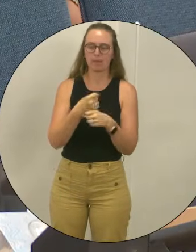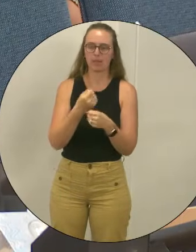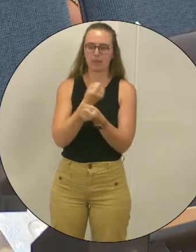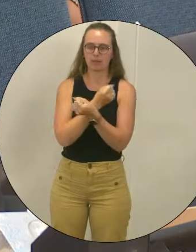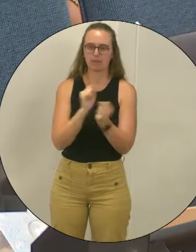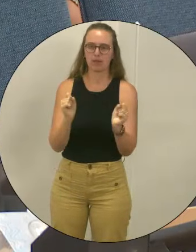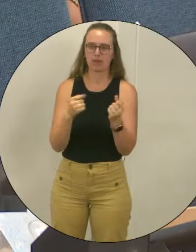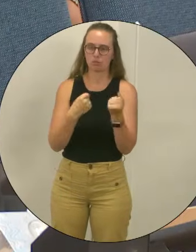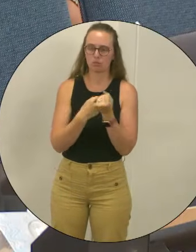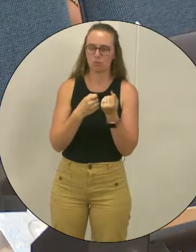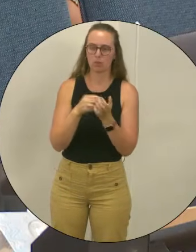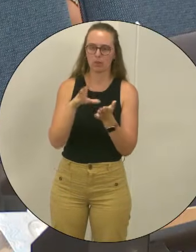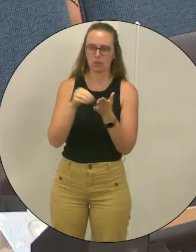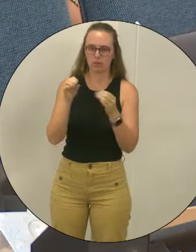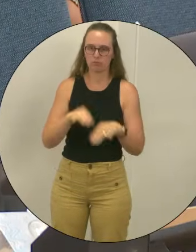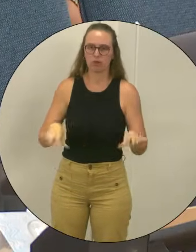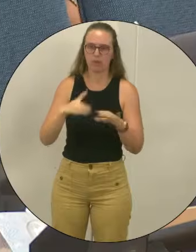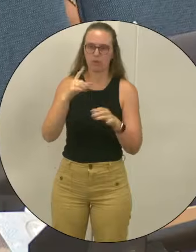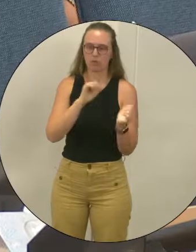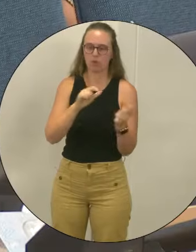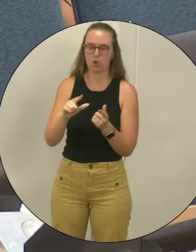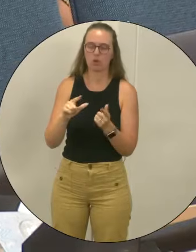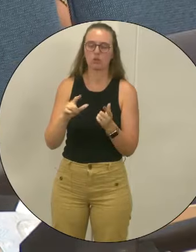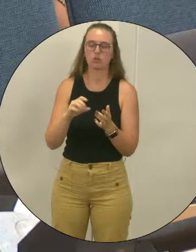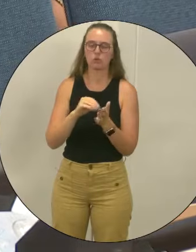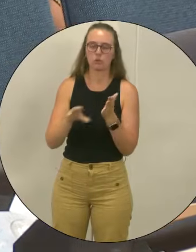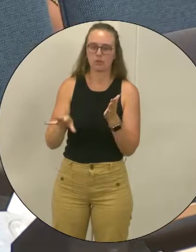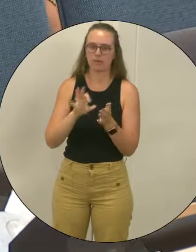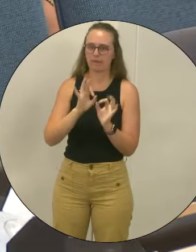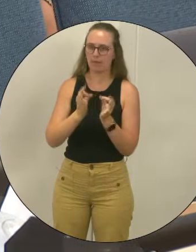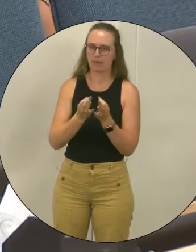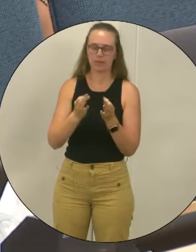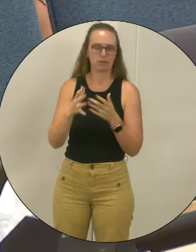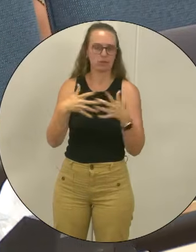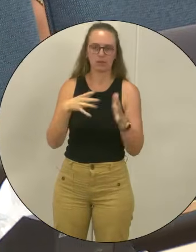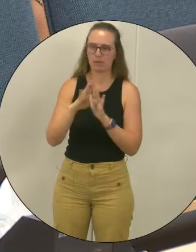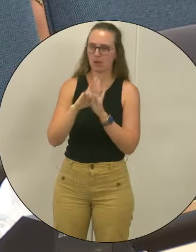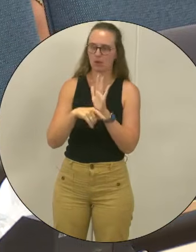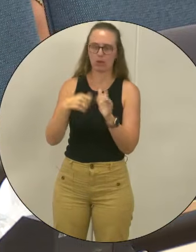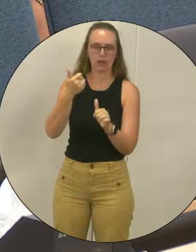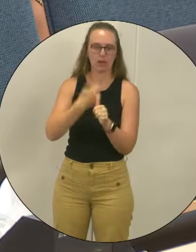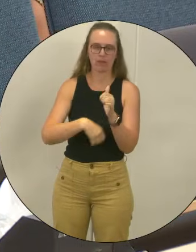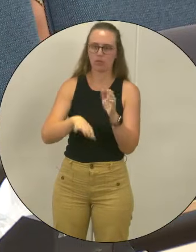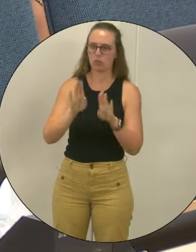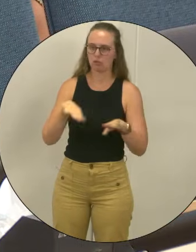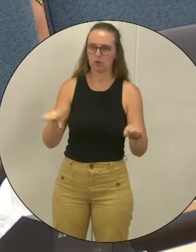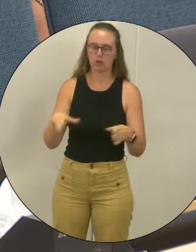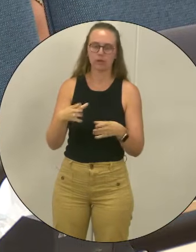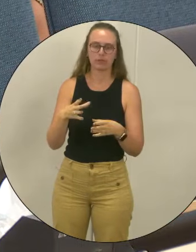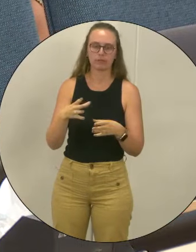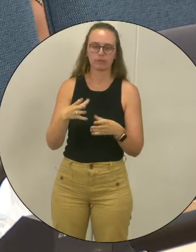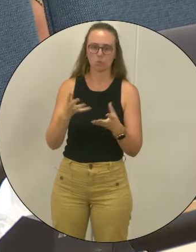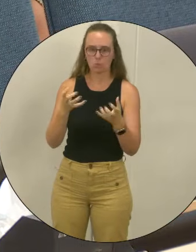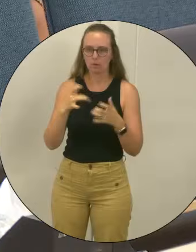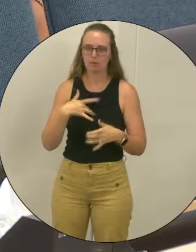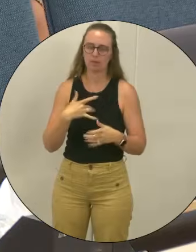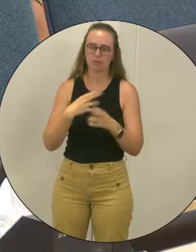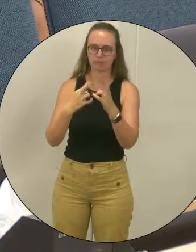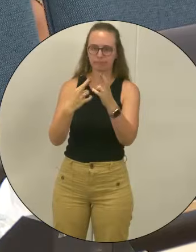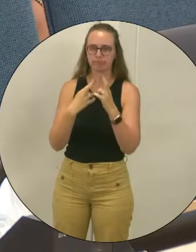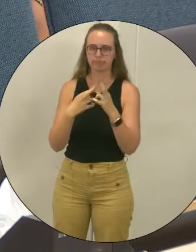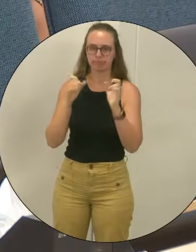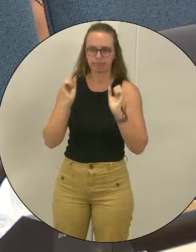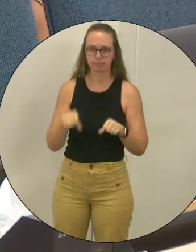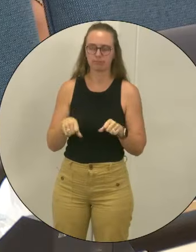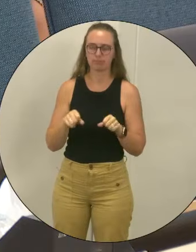learning environment for all students and families, regardless of background. Every child deserves to feel respected and